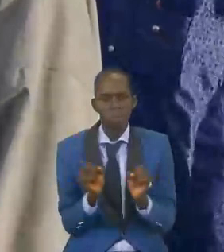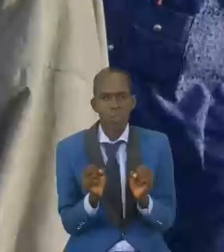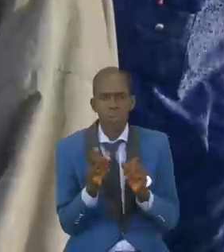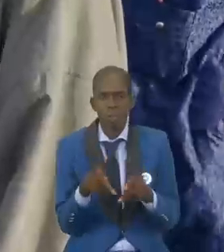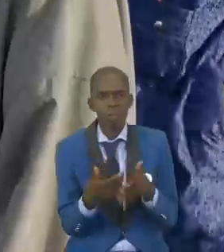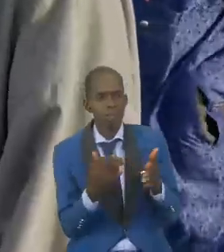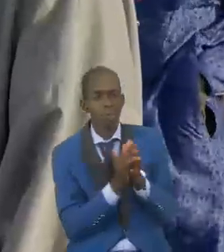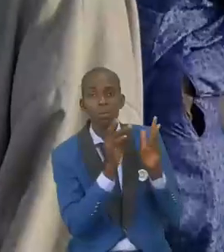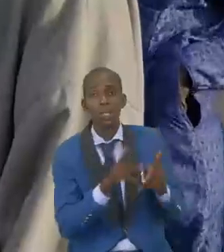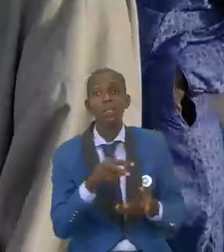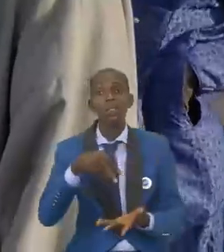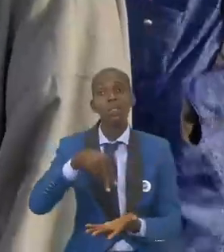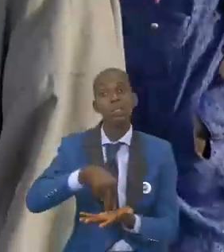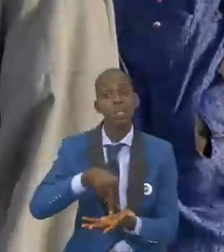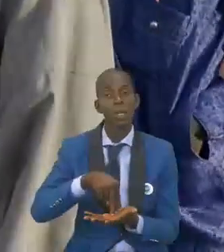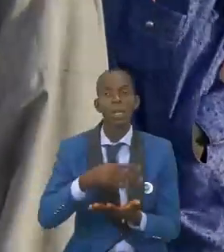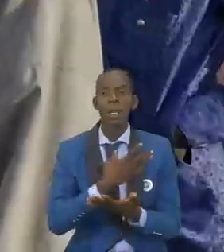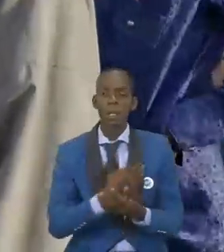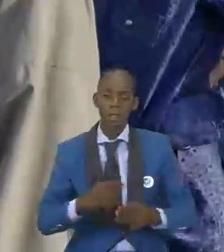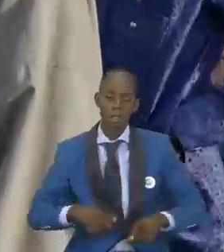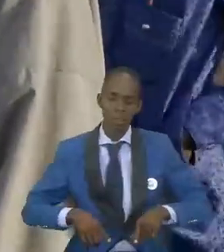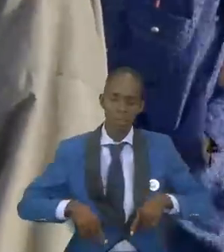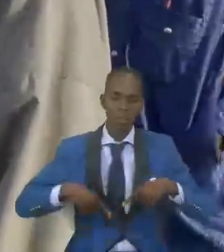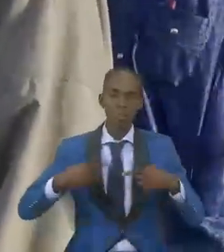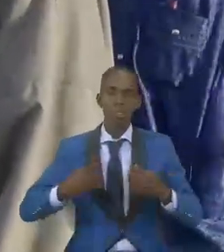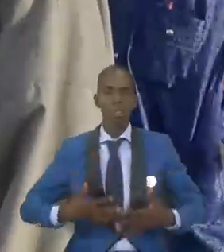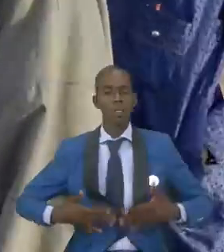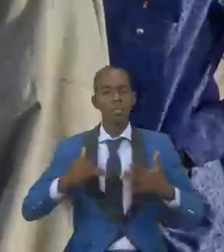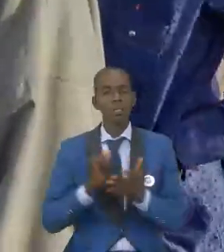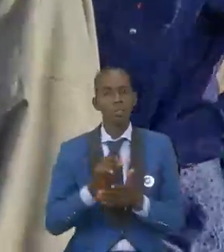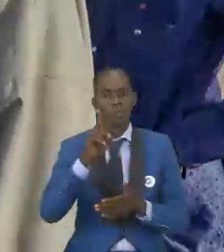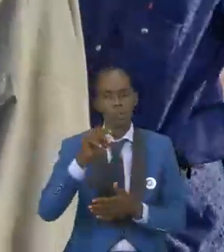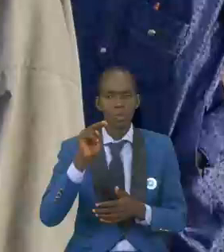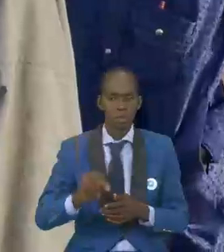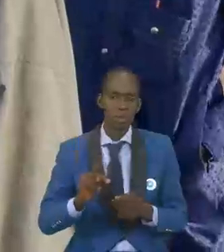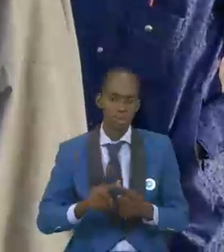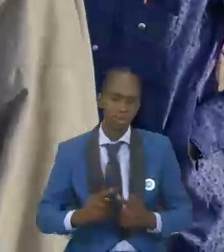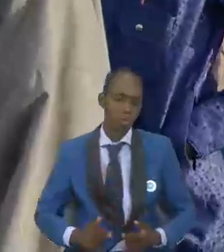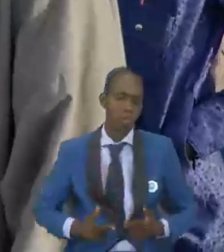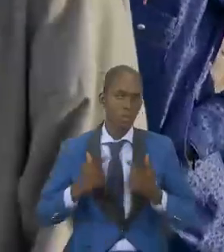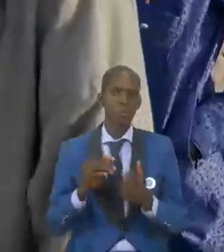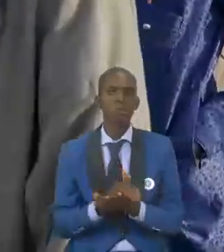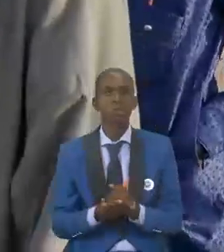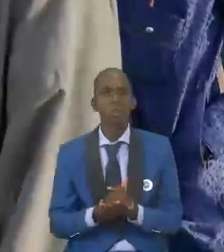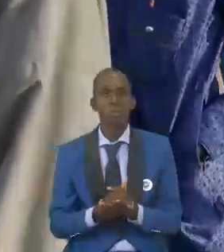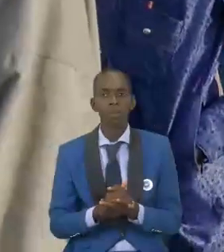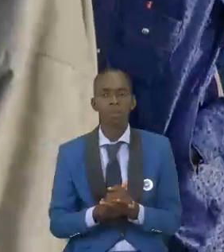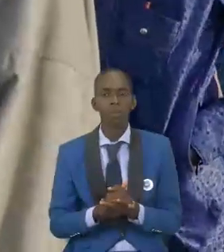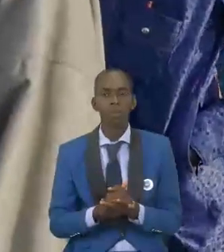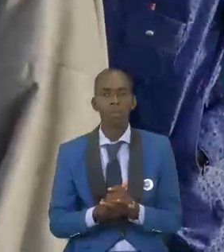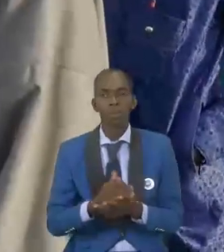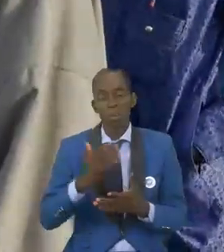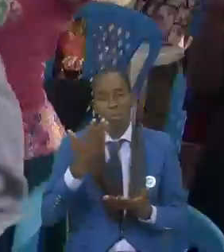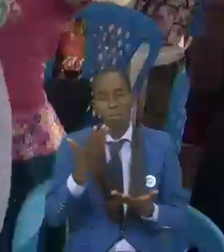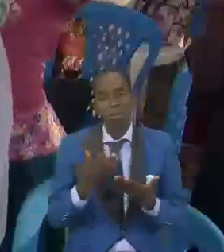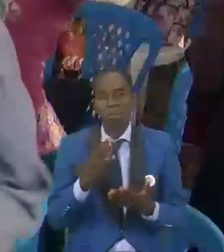and live the life you're to live. You're not like, you know, you are up